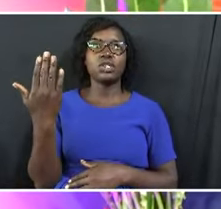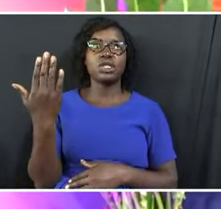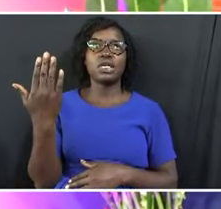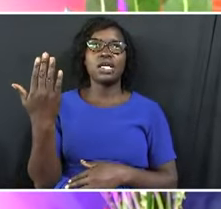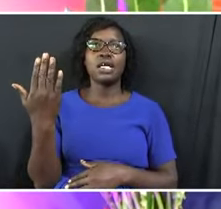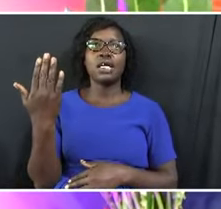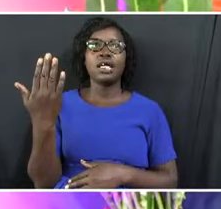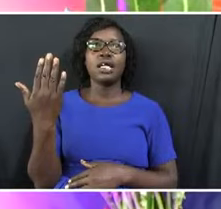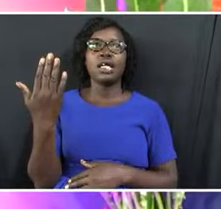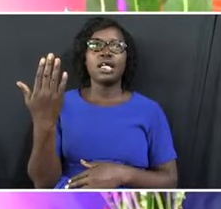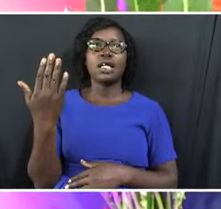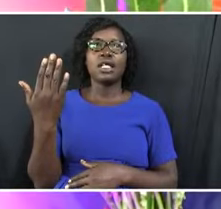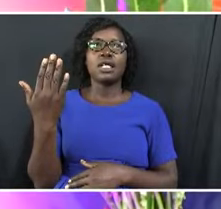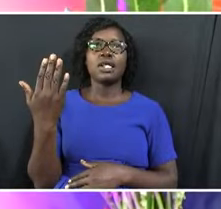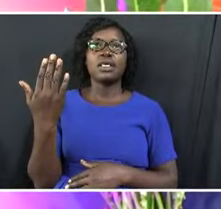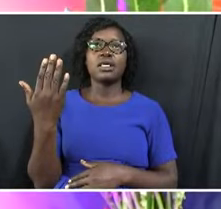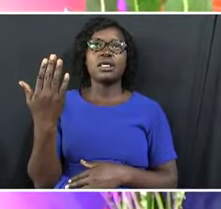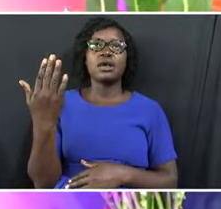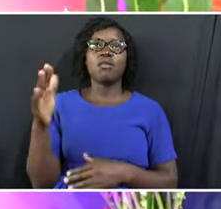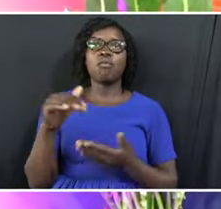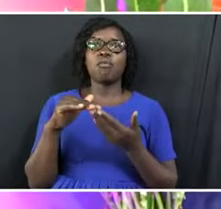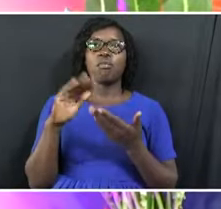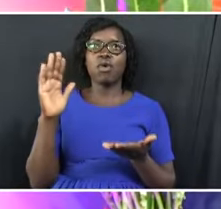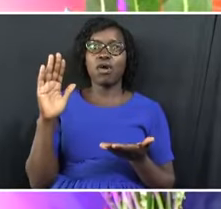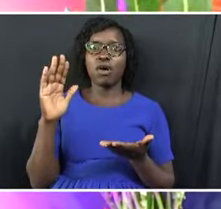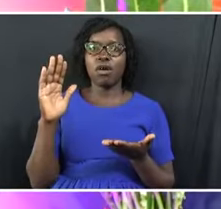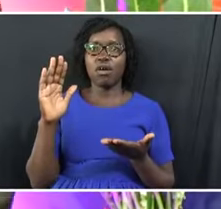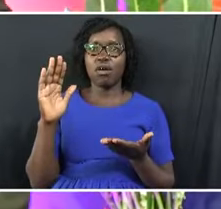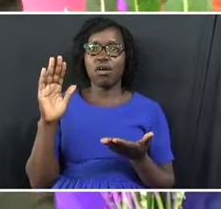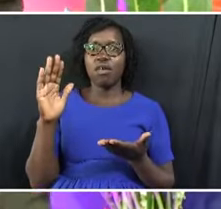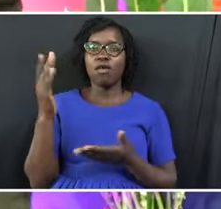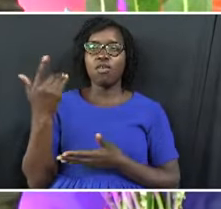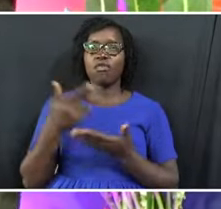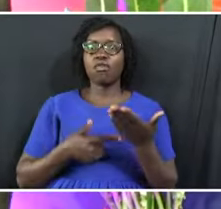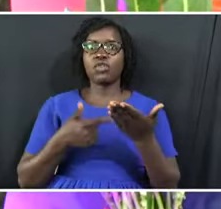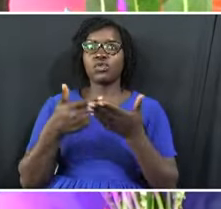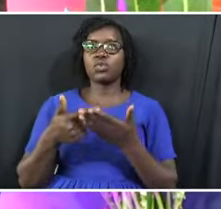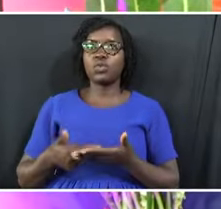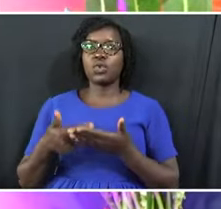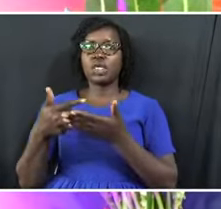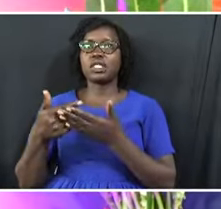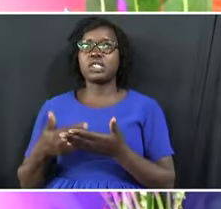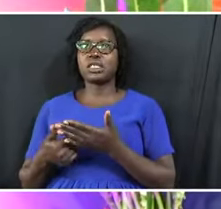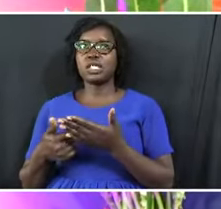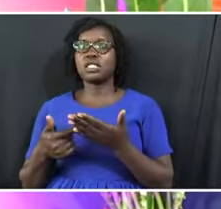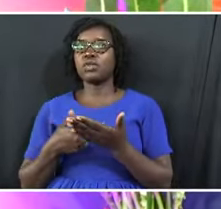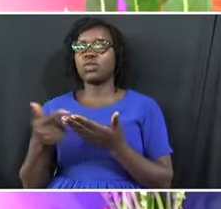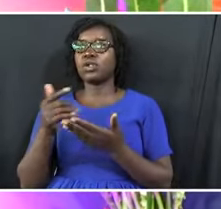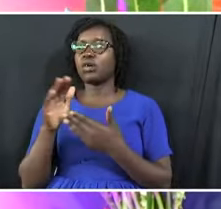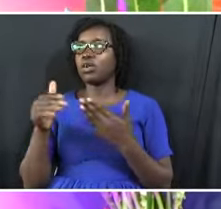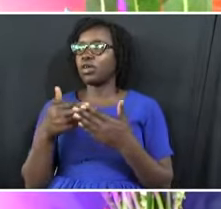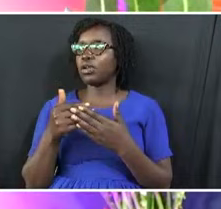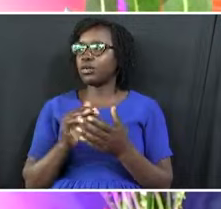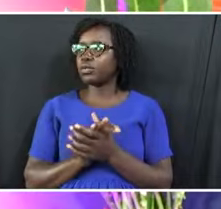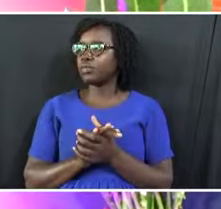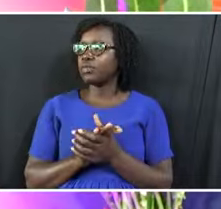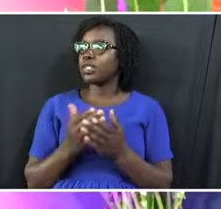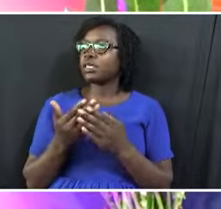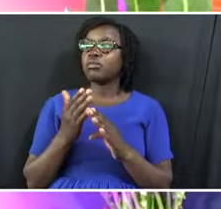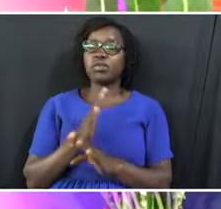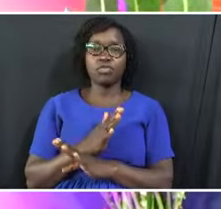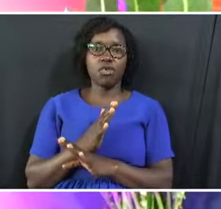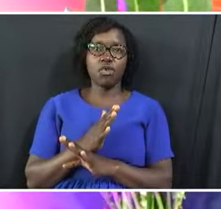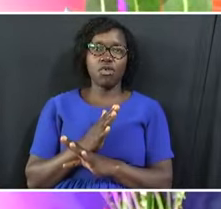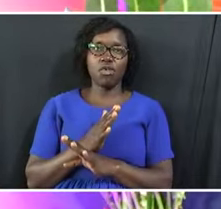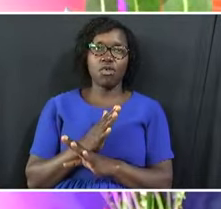is more of what we have been discussing the entire week. But before then, allow